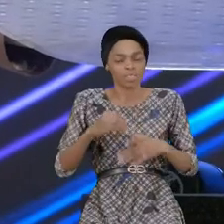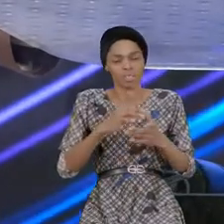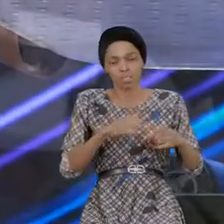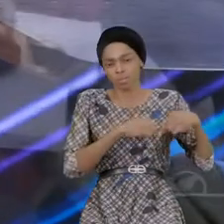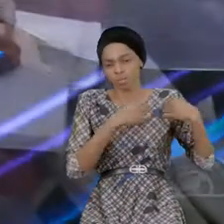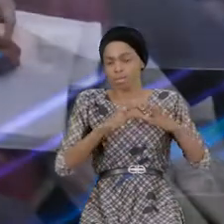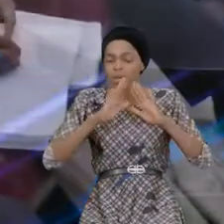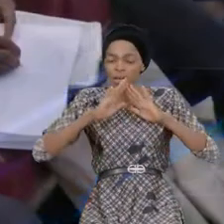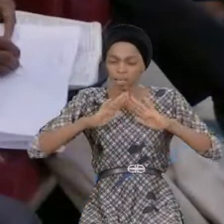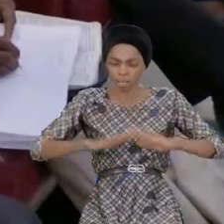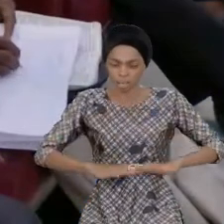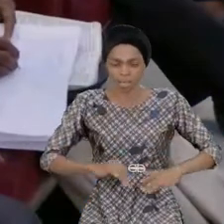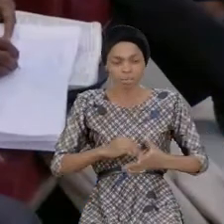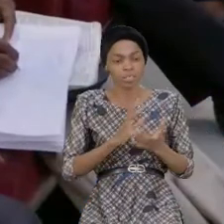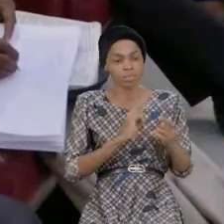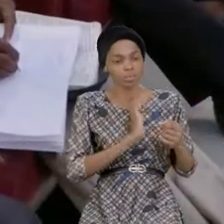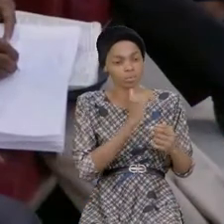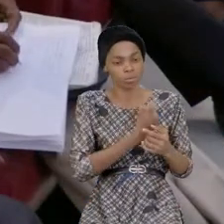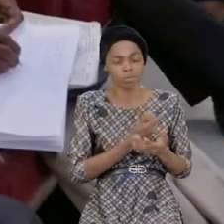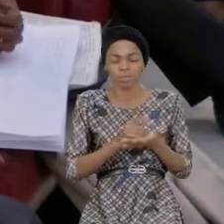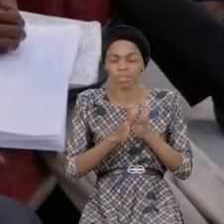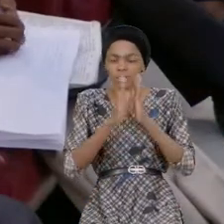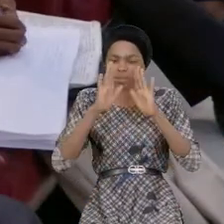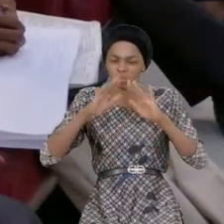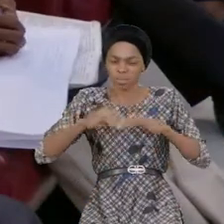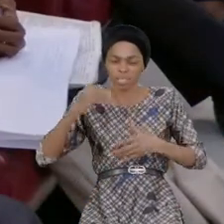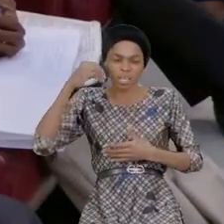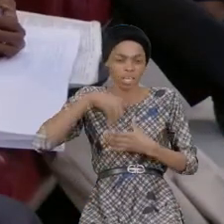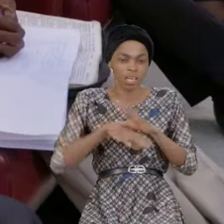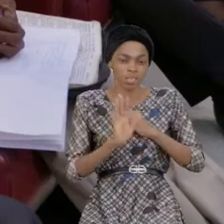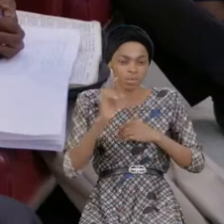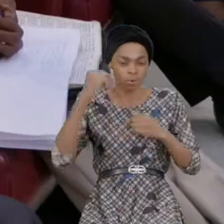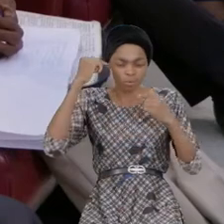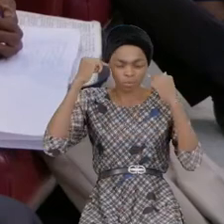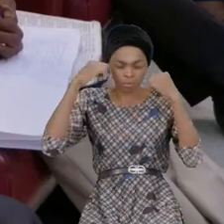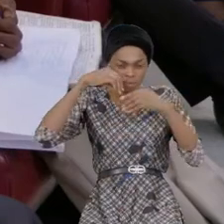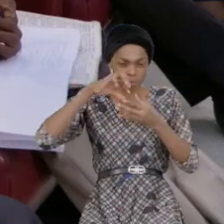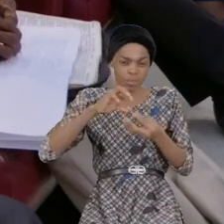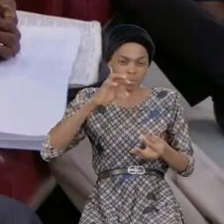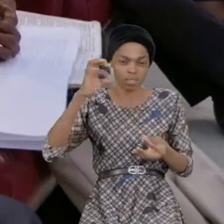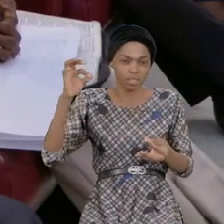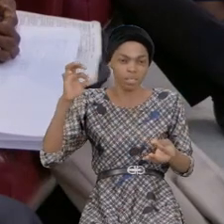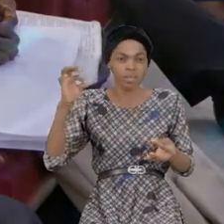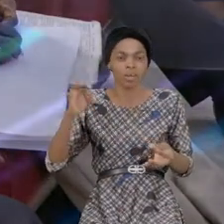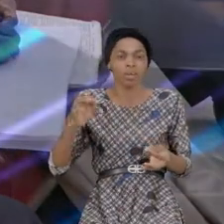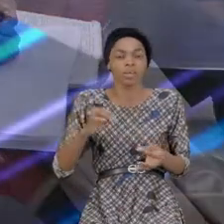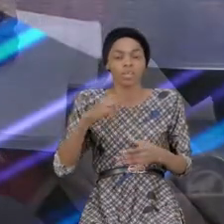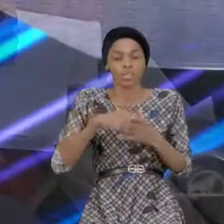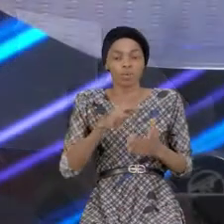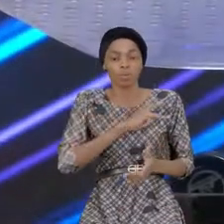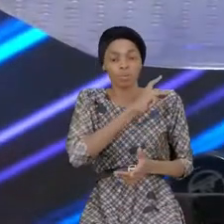your spirit, and the peace in your personality. You are not ruffled, you are not bothered, you are